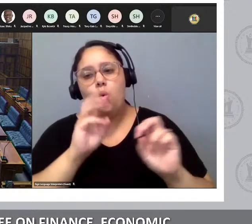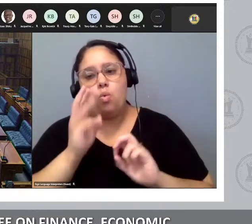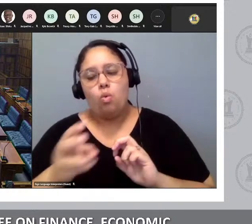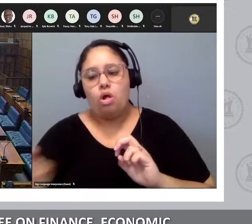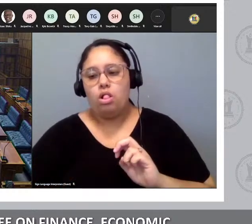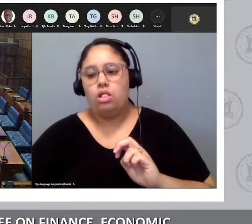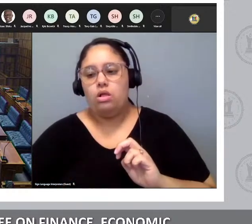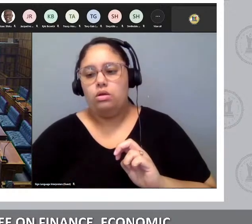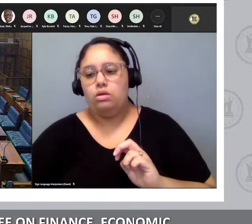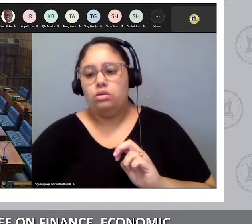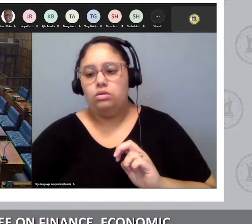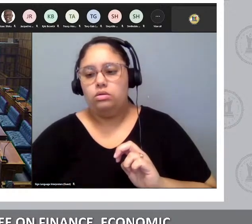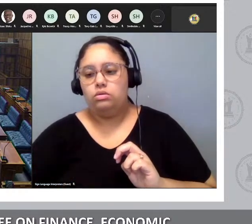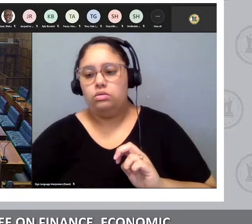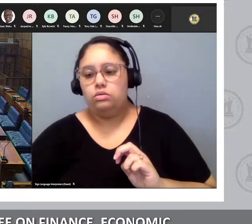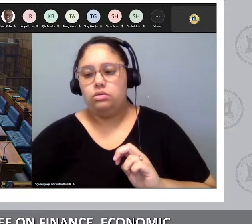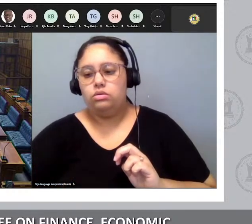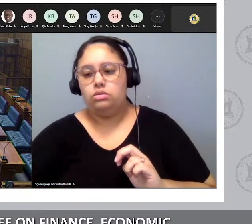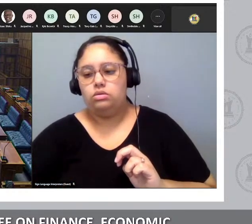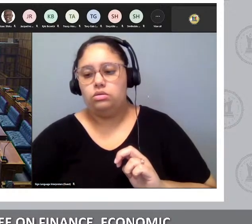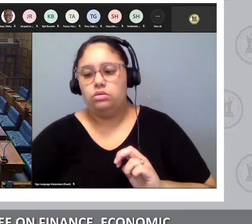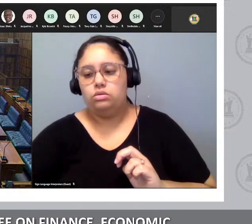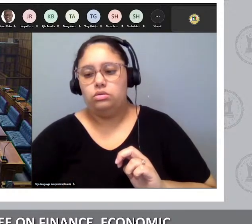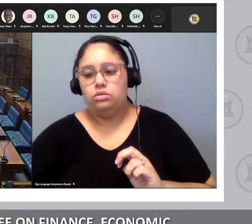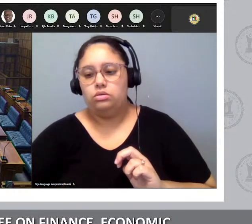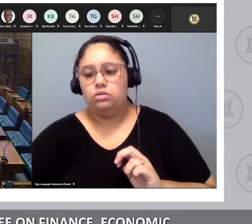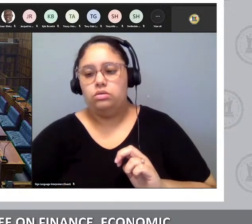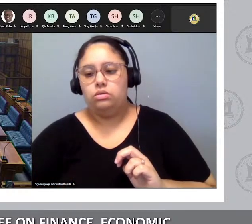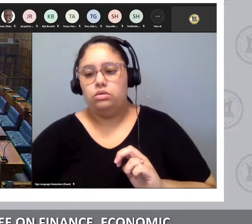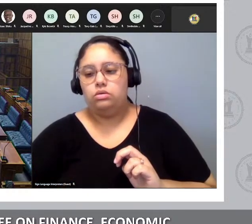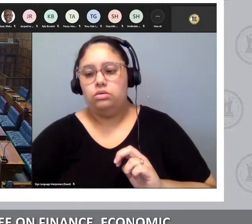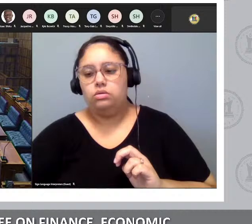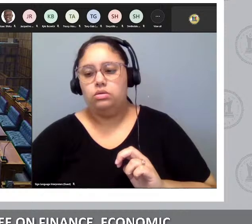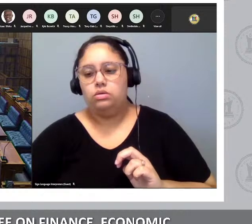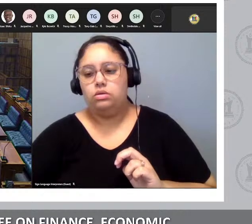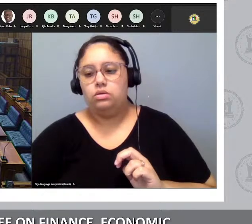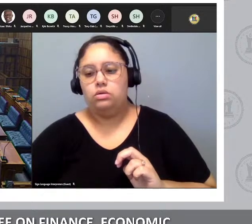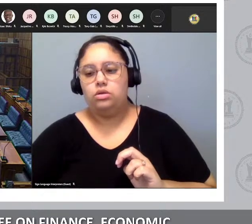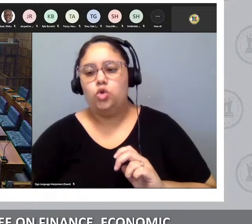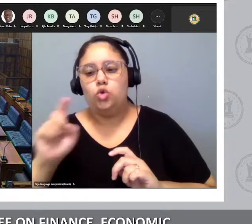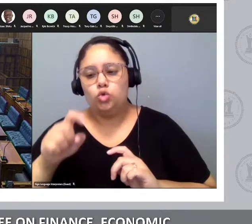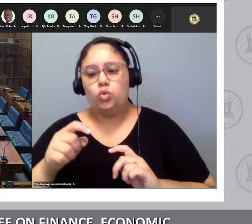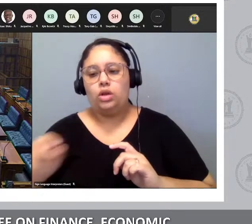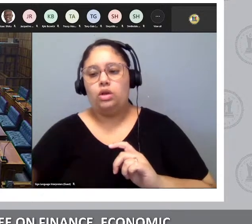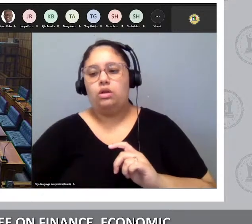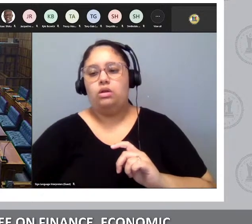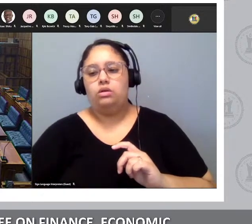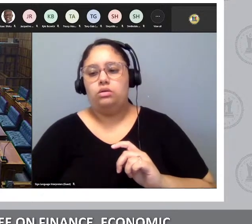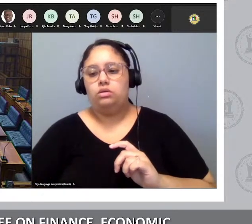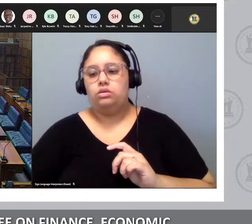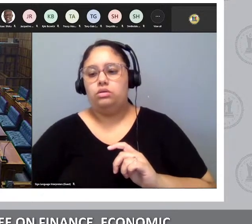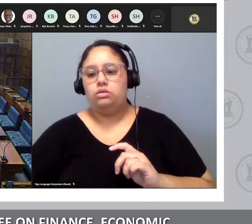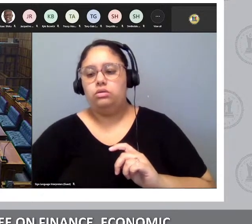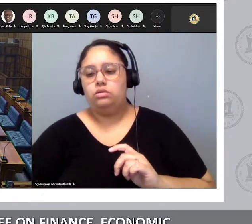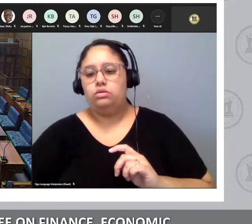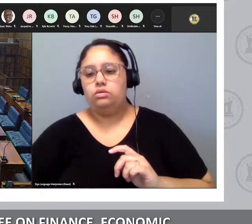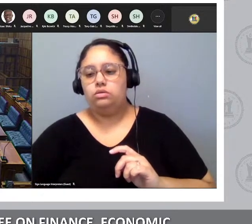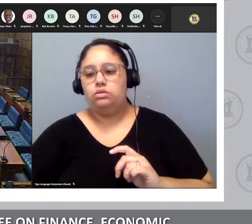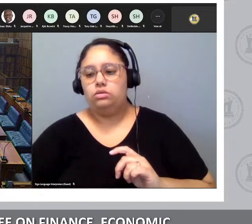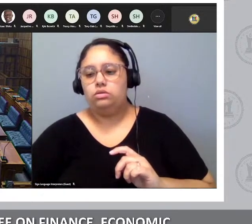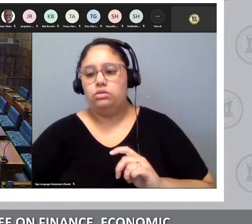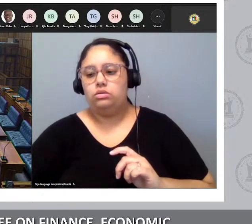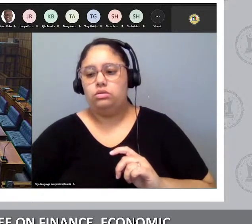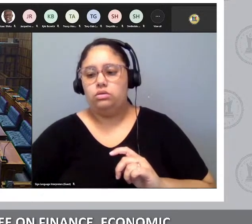um we will look at increasing capacity significantly um where we should be in future able to accommodate a whole lot